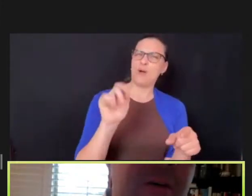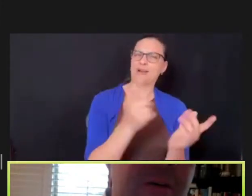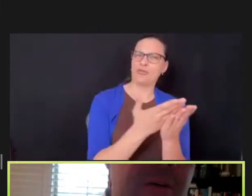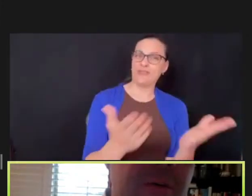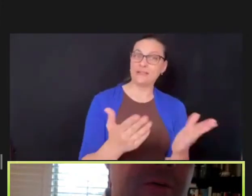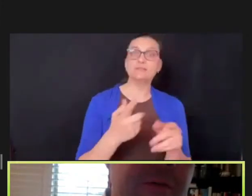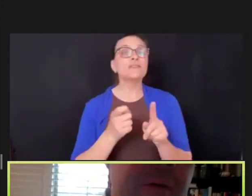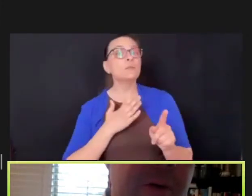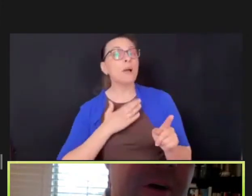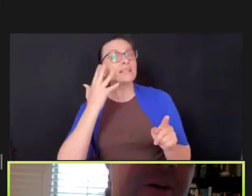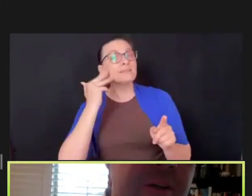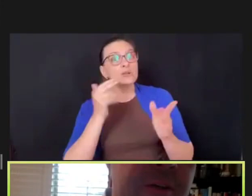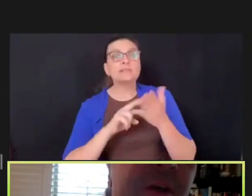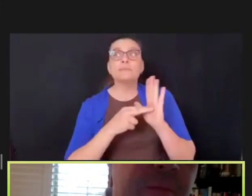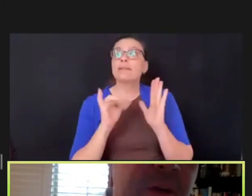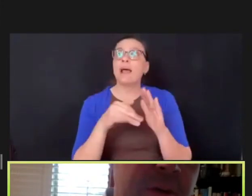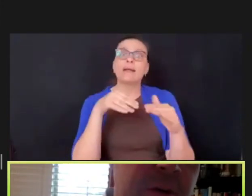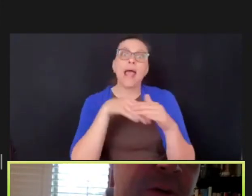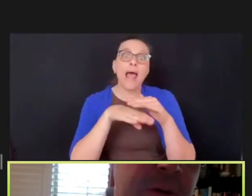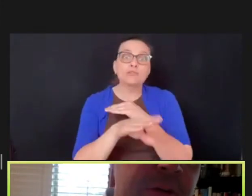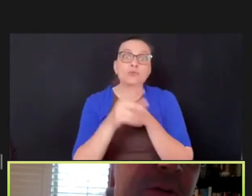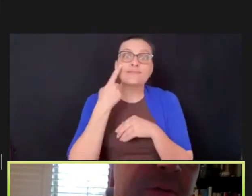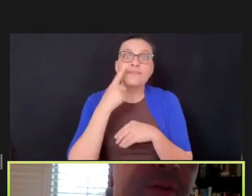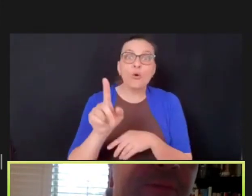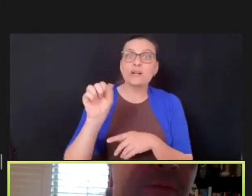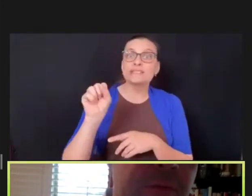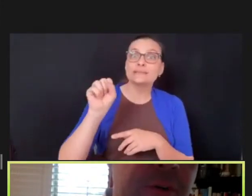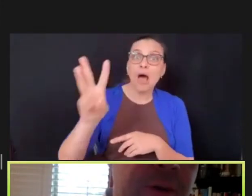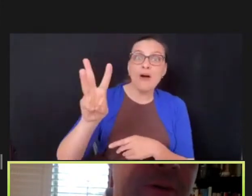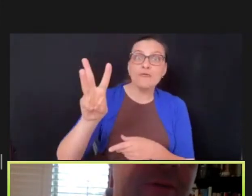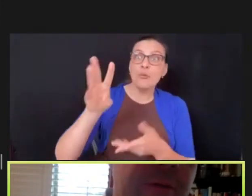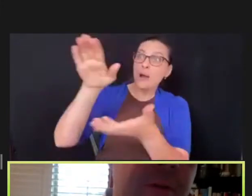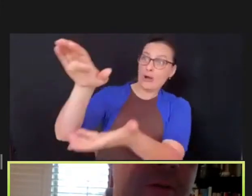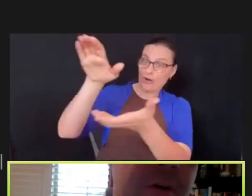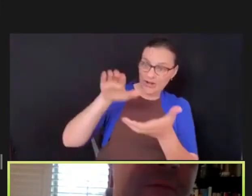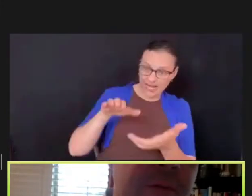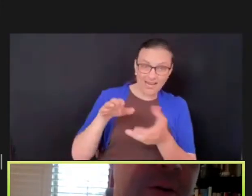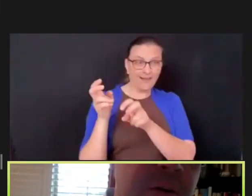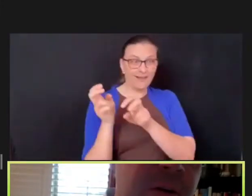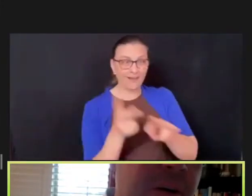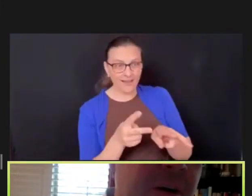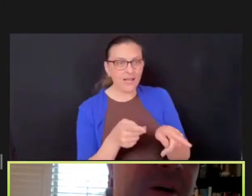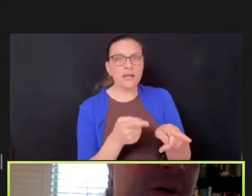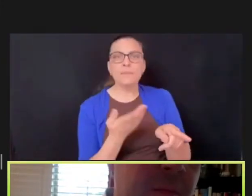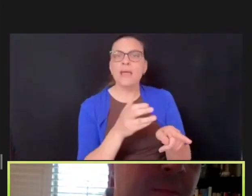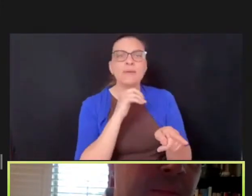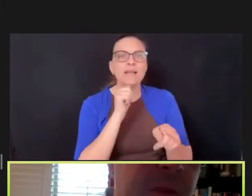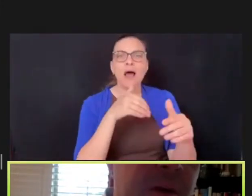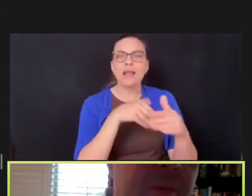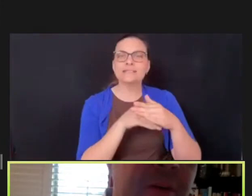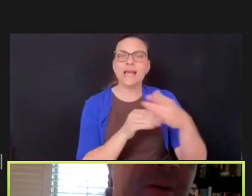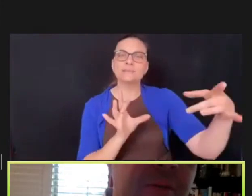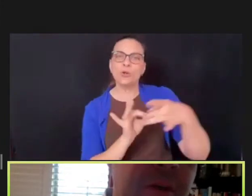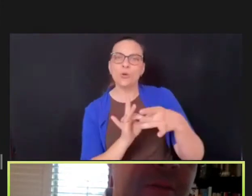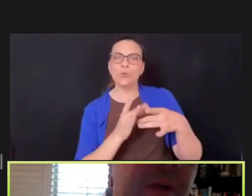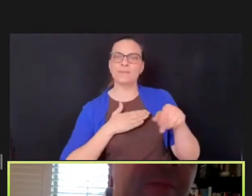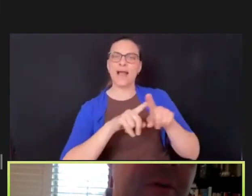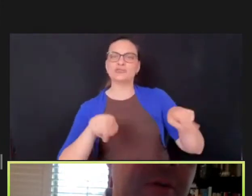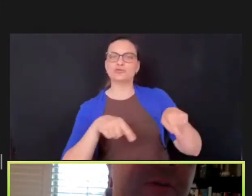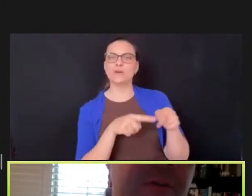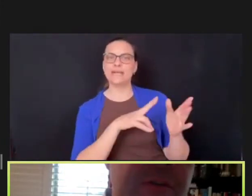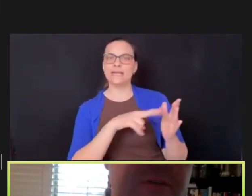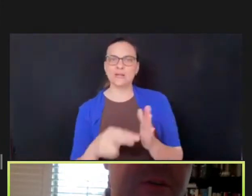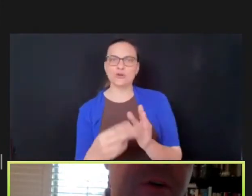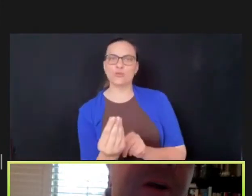access to software packages that maybe are not accessible for my screen reading software, ability to read